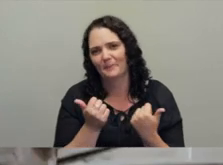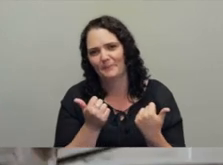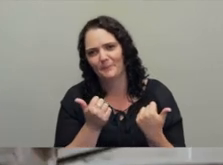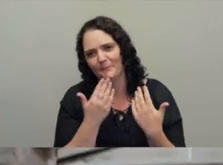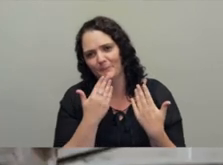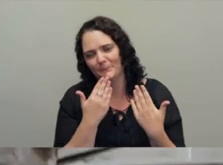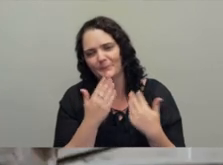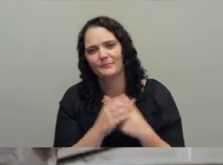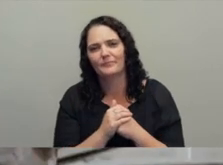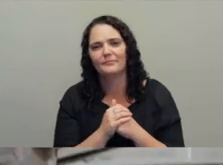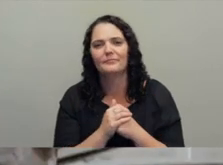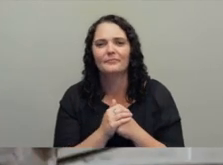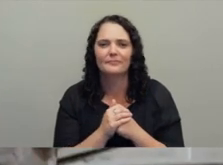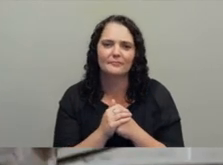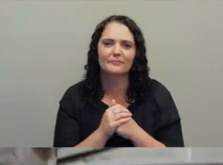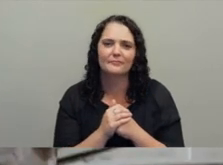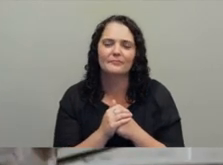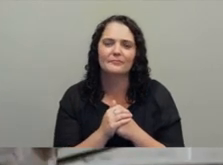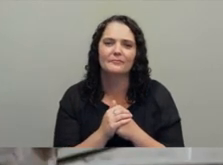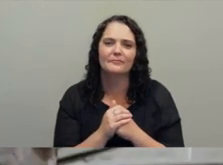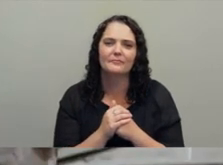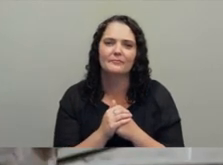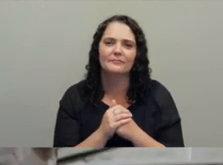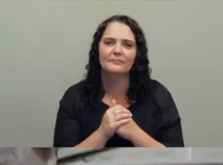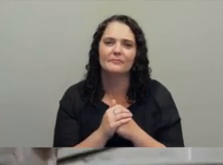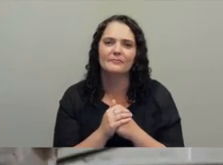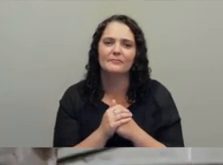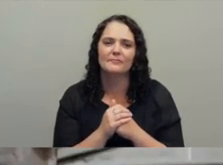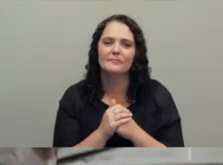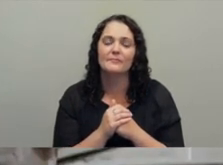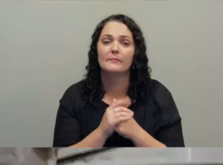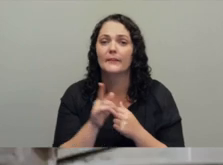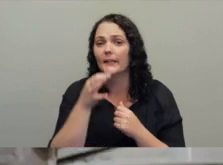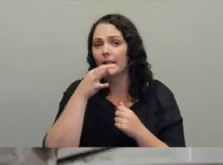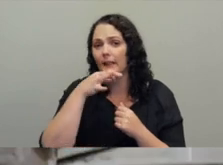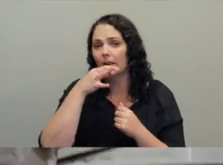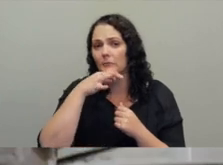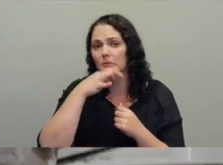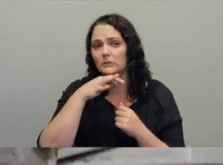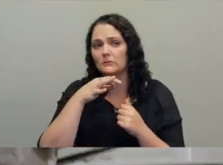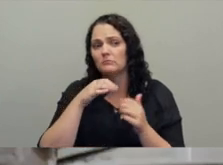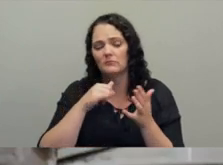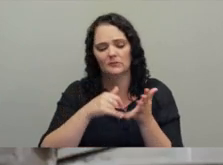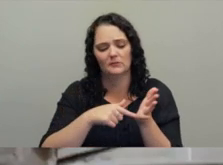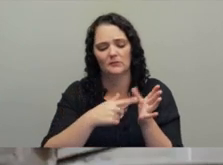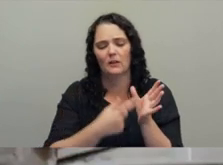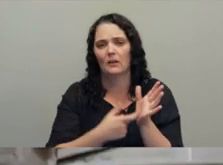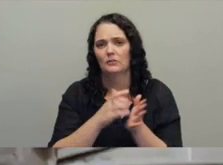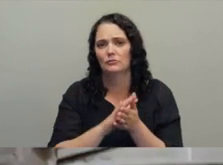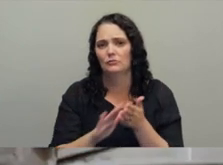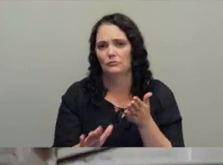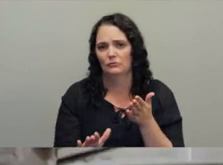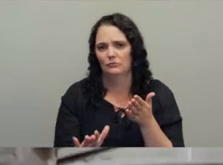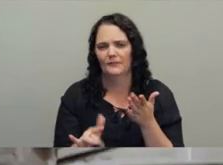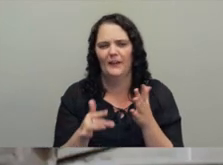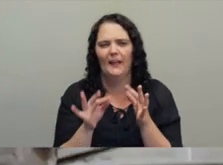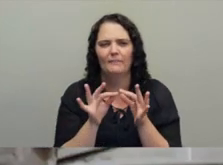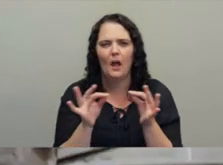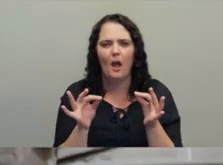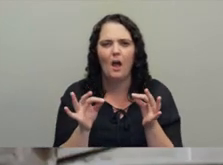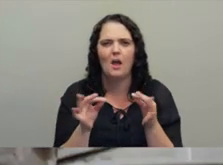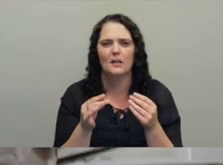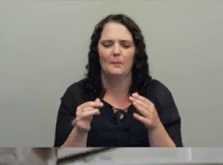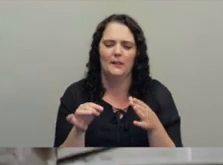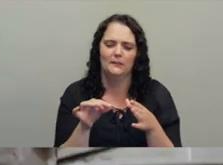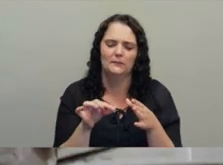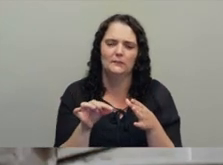Good. All right. Thanks, y'all. Okay. A little bit of corn, as I said, a little bit of anything starch, any really fine starch. So a little bit